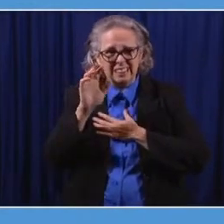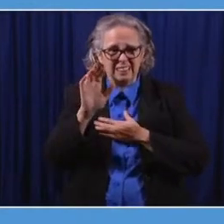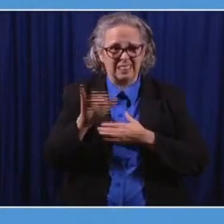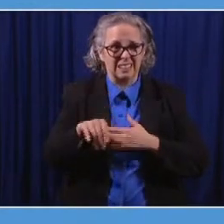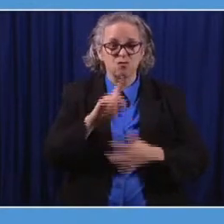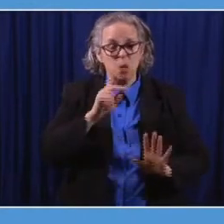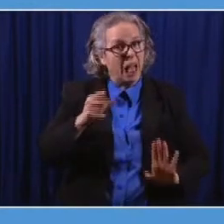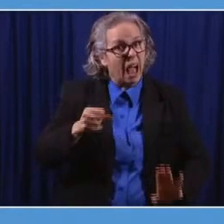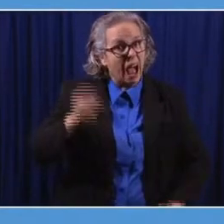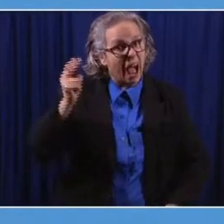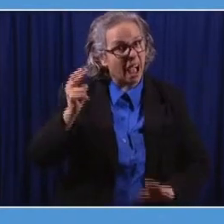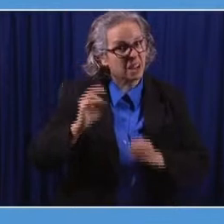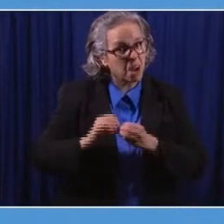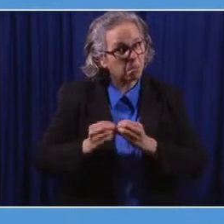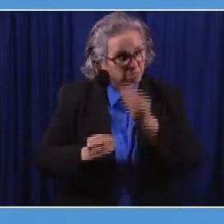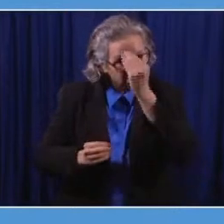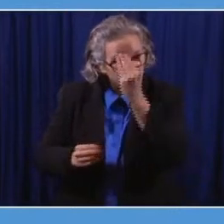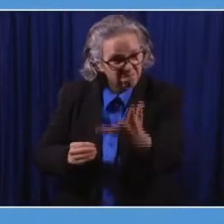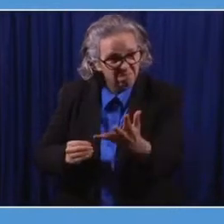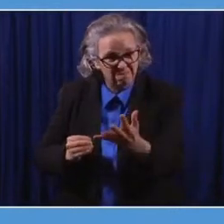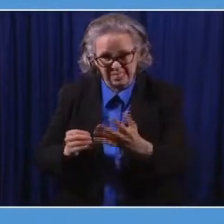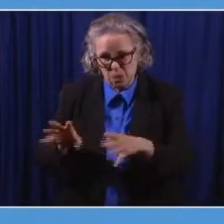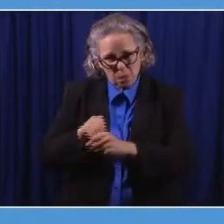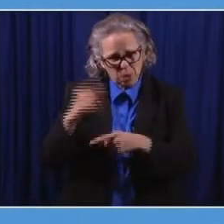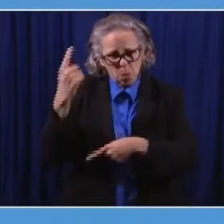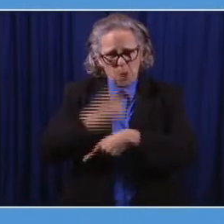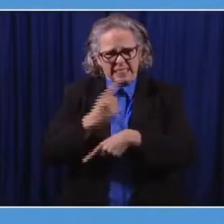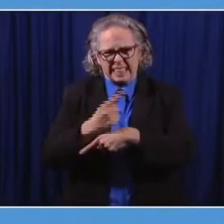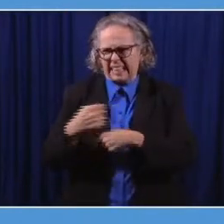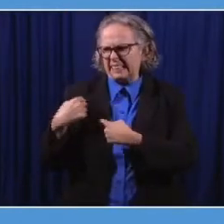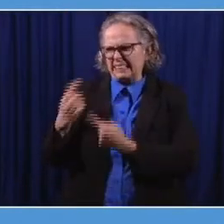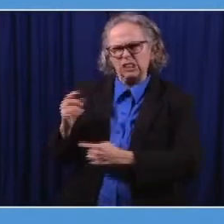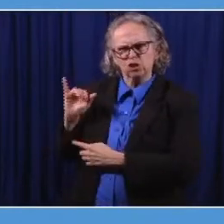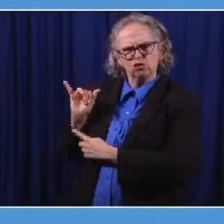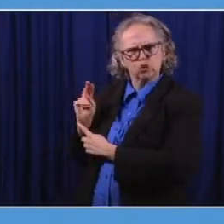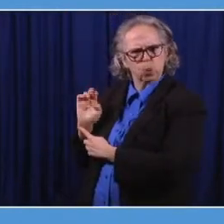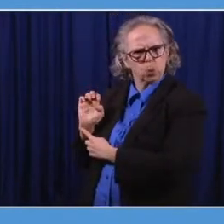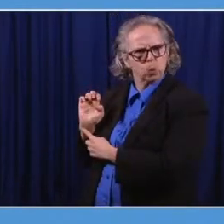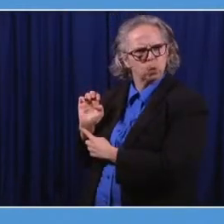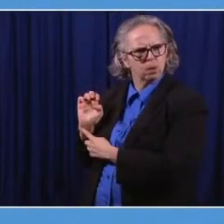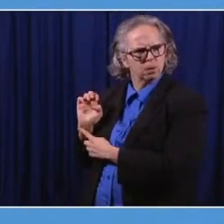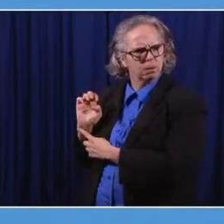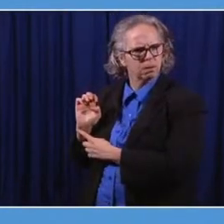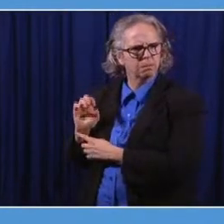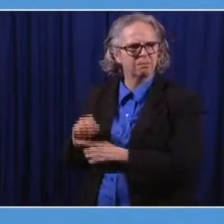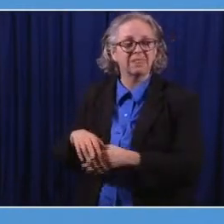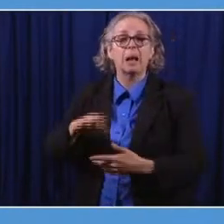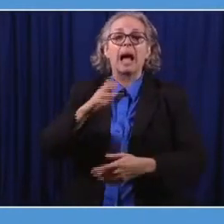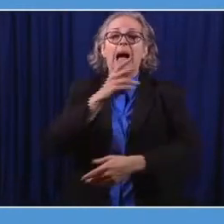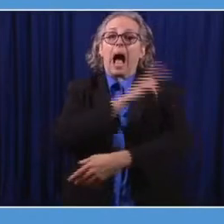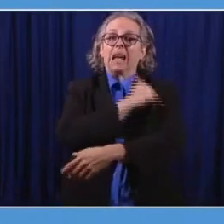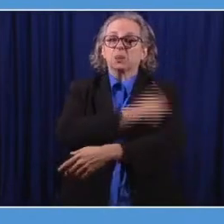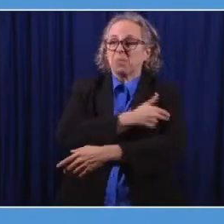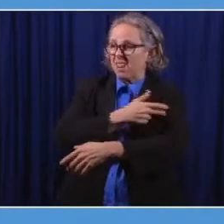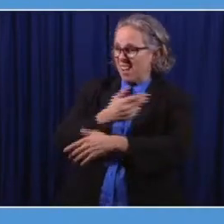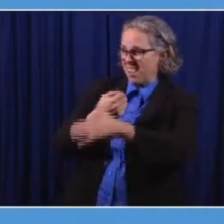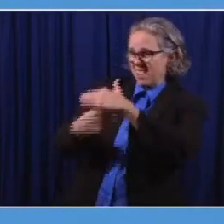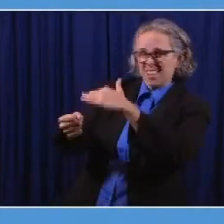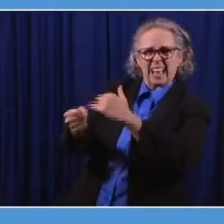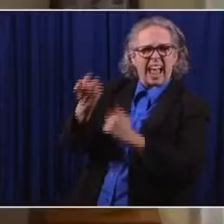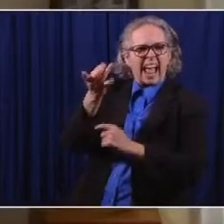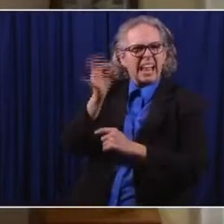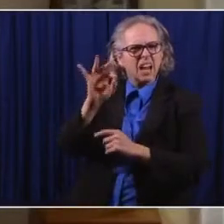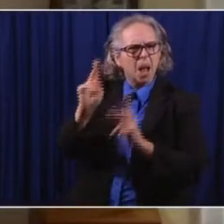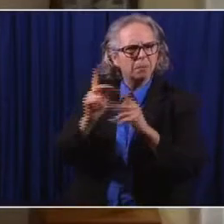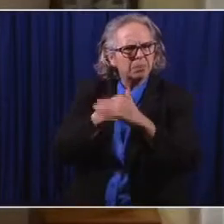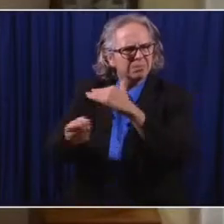on a single day since June. We're also reporting 89 new hospitalizations and 14 new ICU